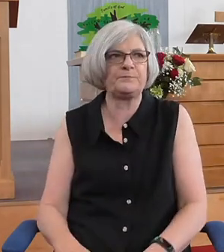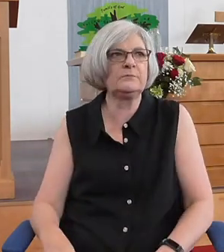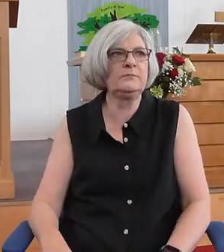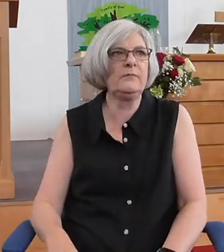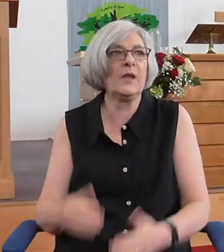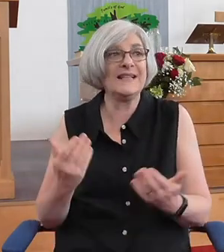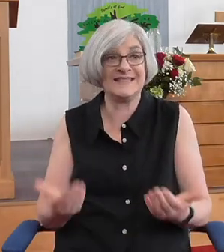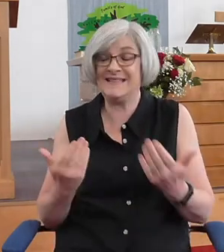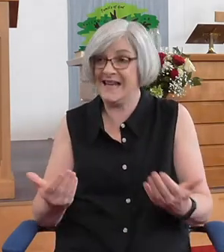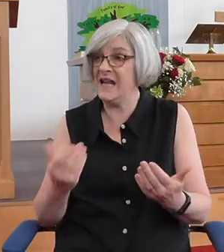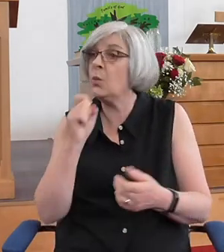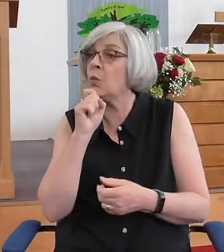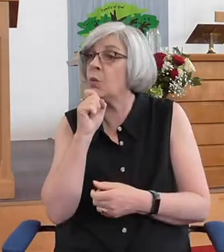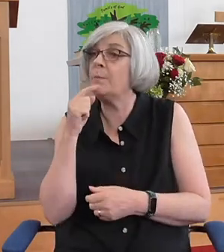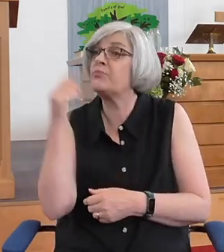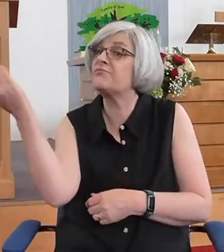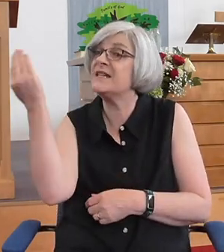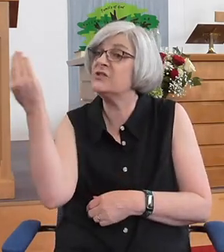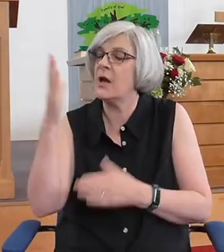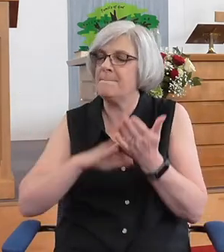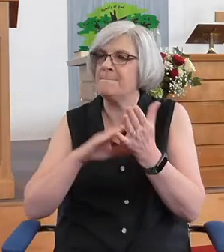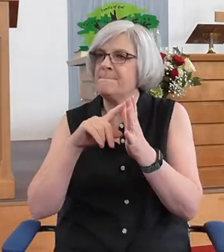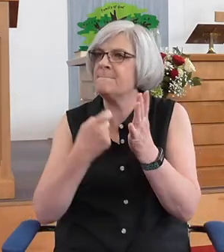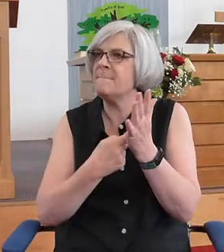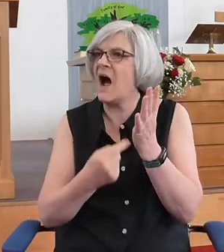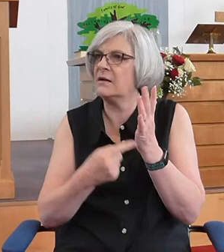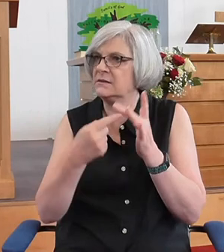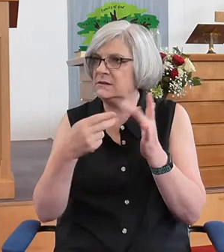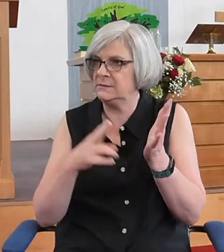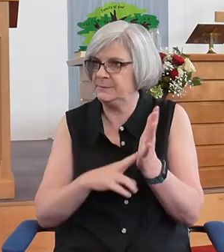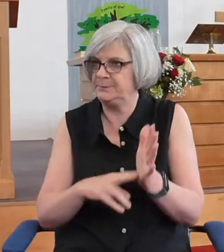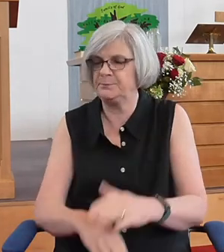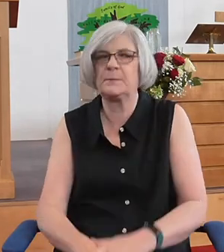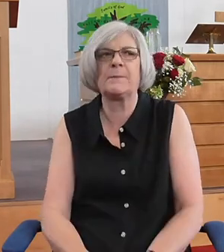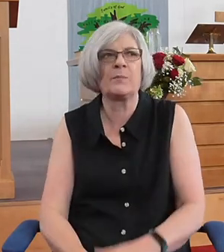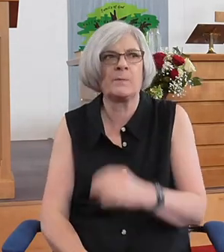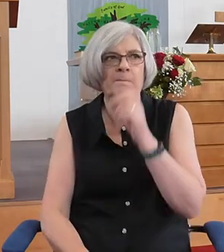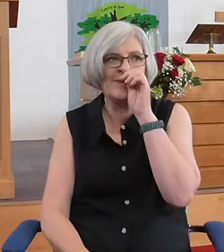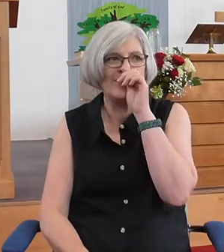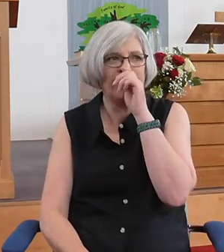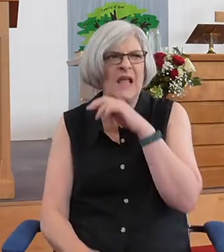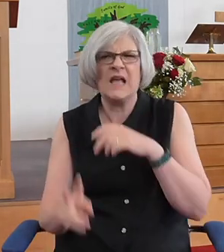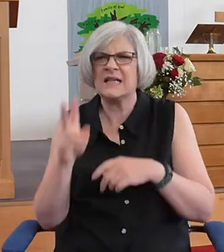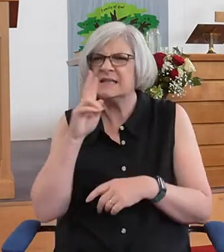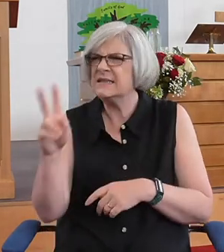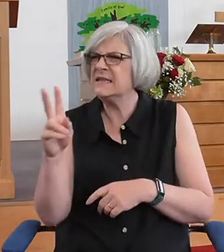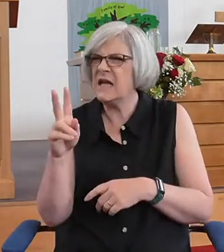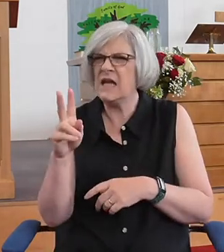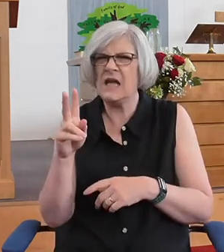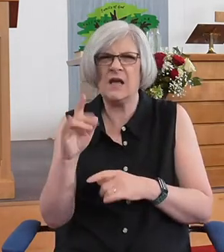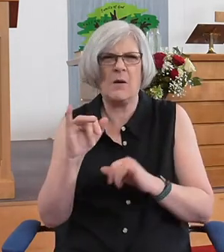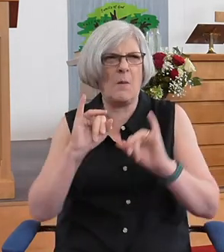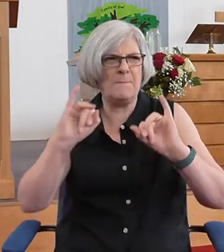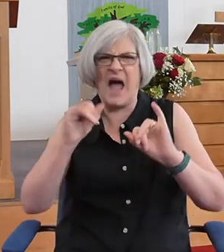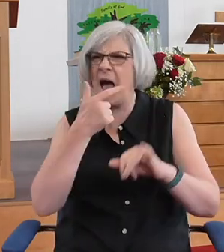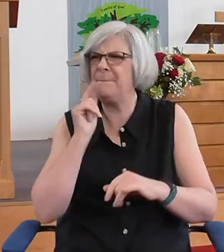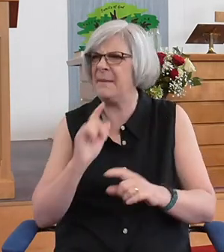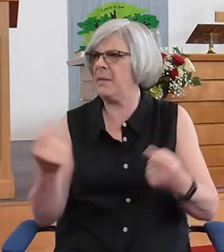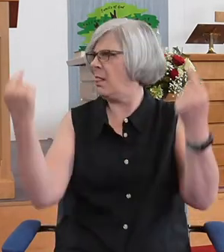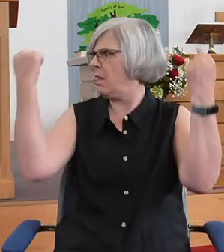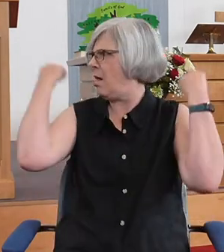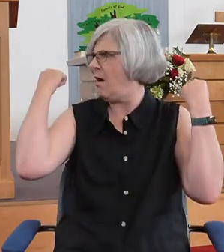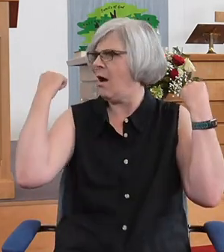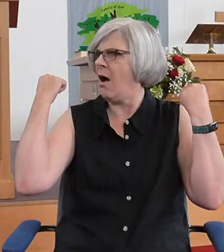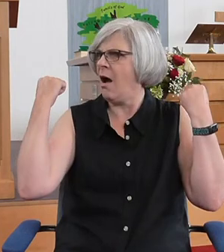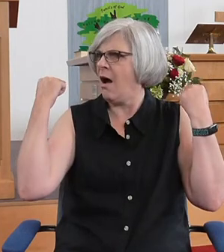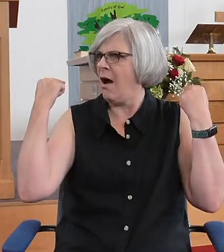be brought to us by Martin this morning. You can see there's a bunch of reprobates behind me.